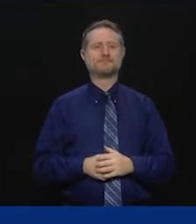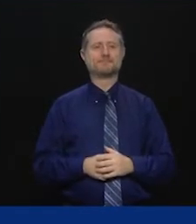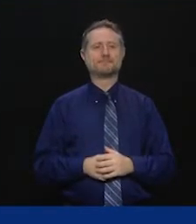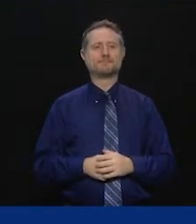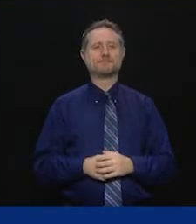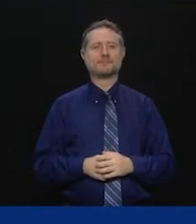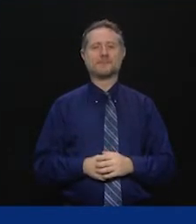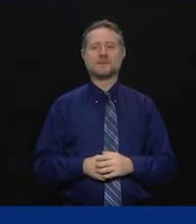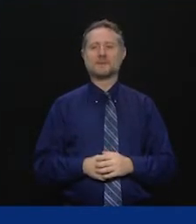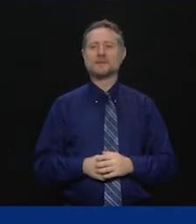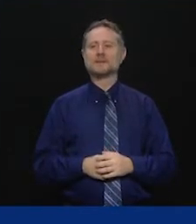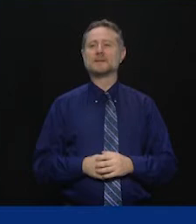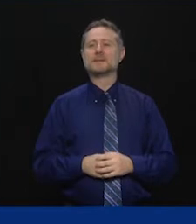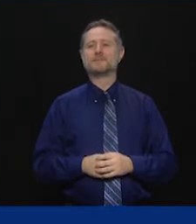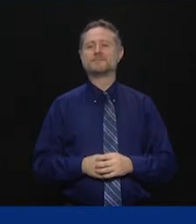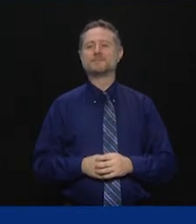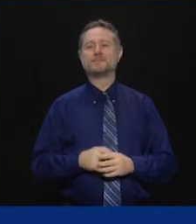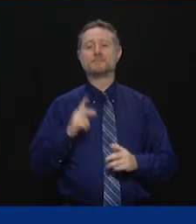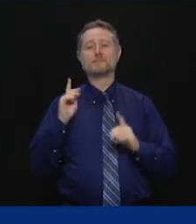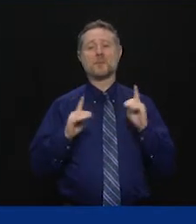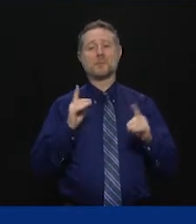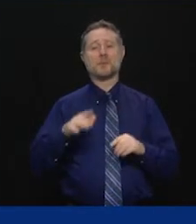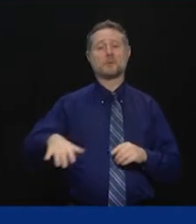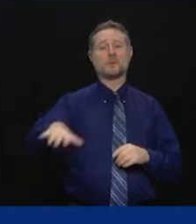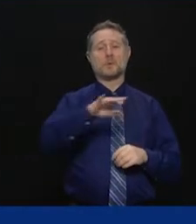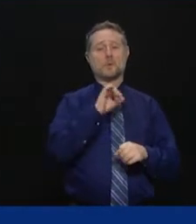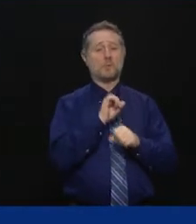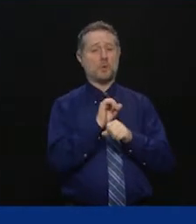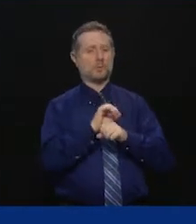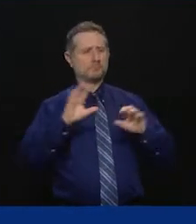And to the people who work so closely to bring us